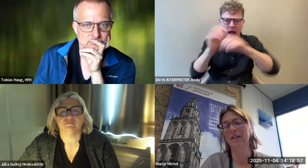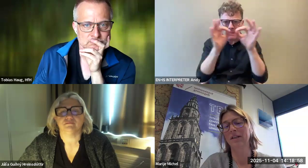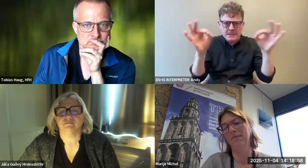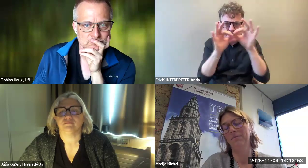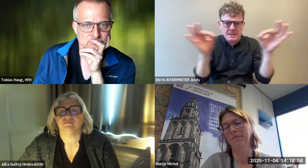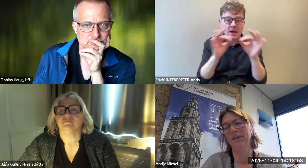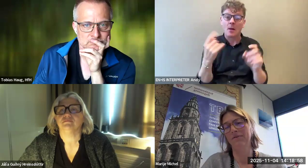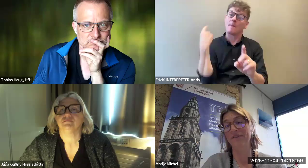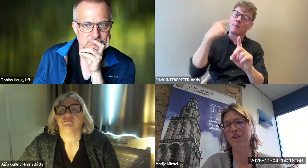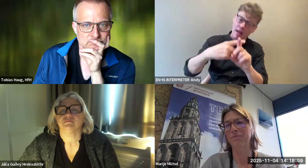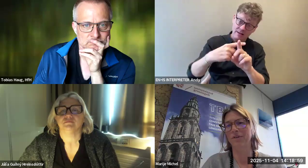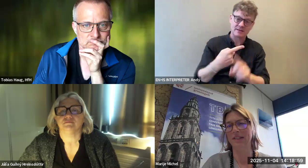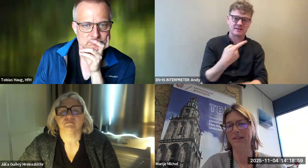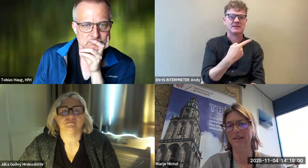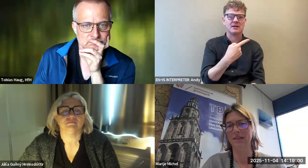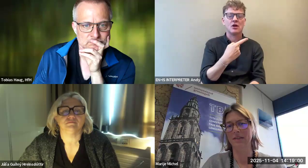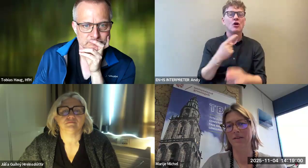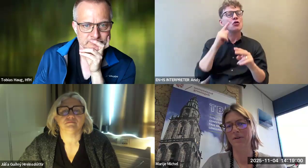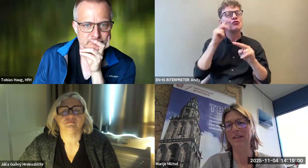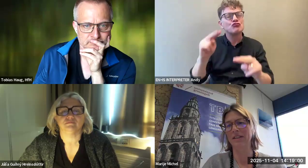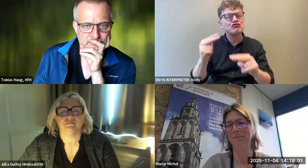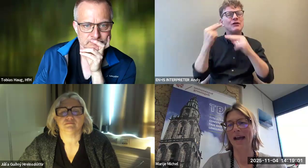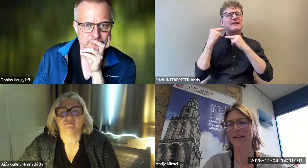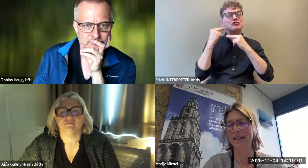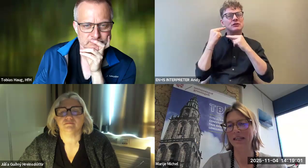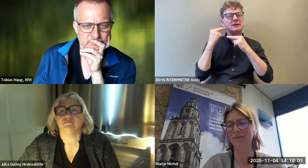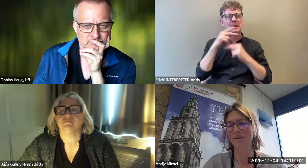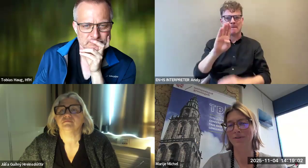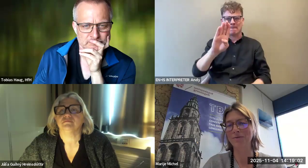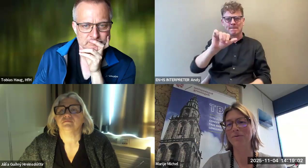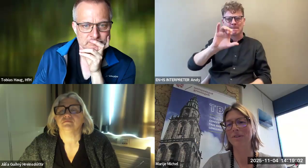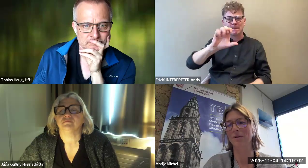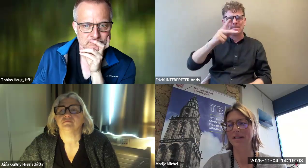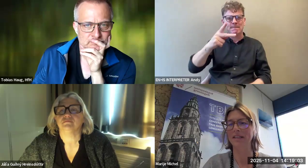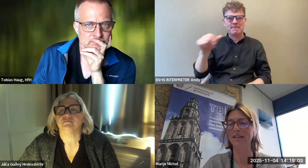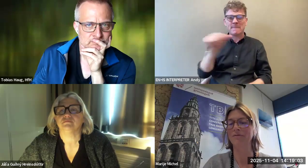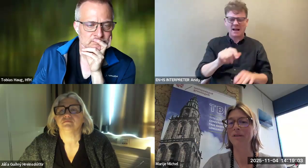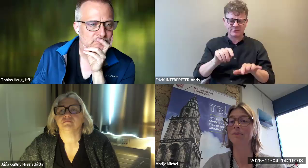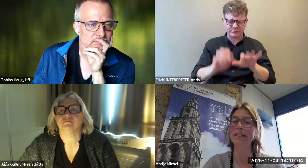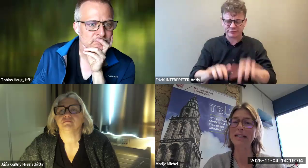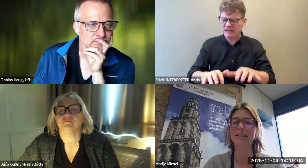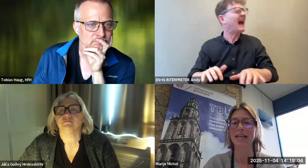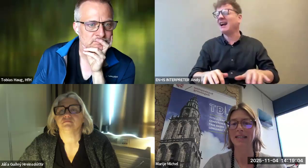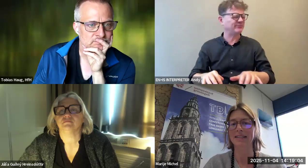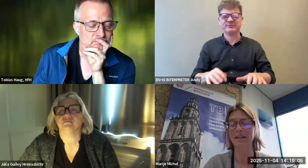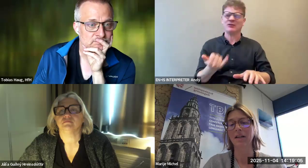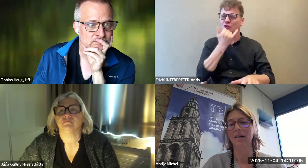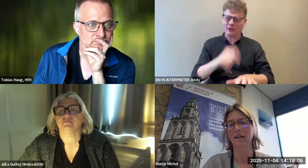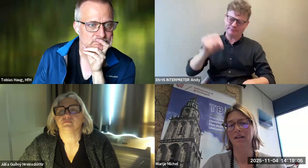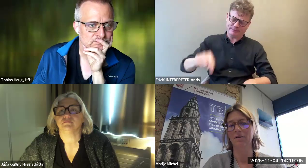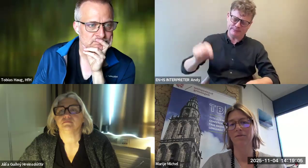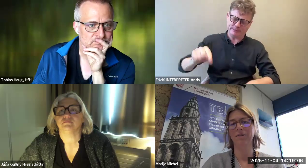account revision processes. So here the back key was used. So basically if people delete